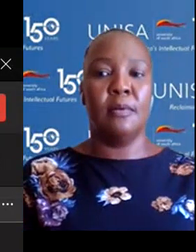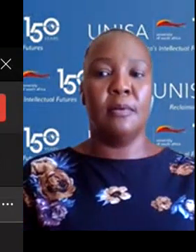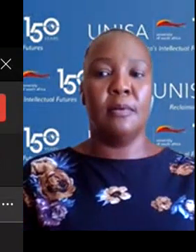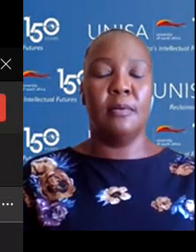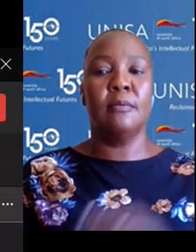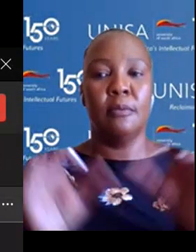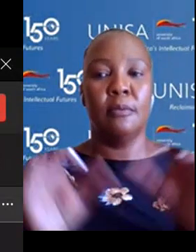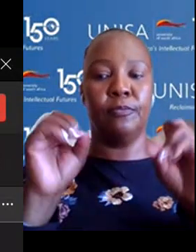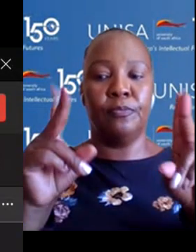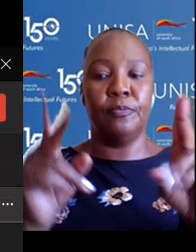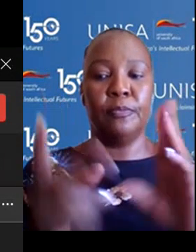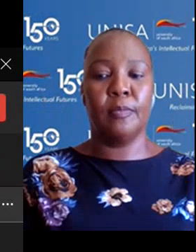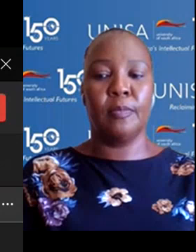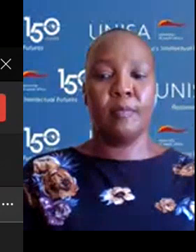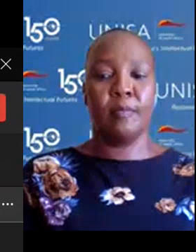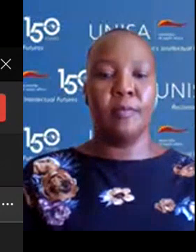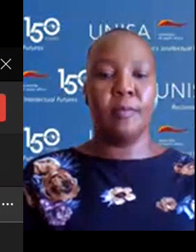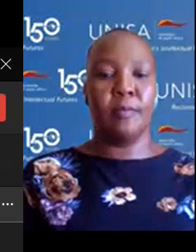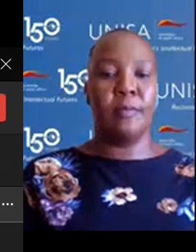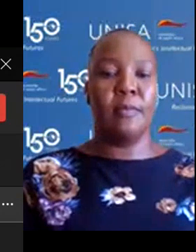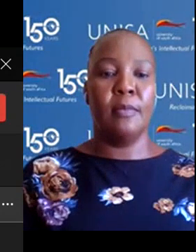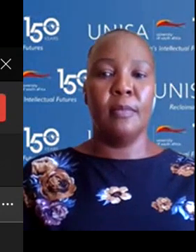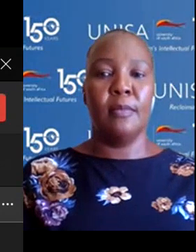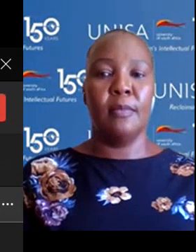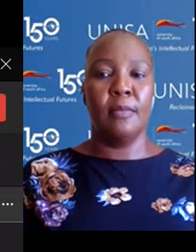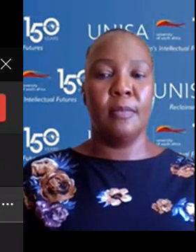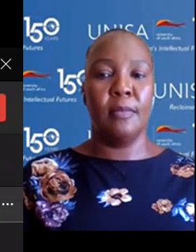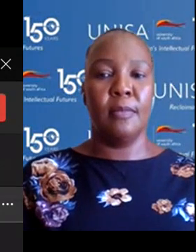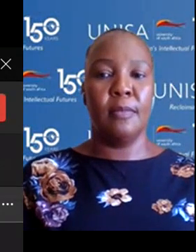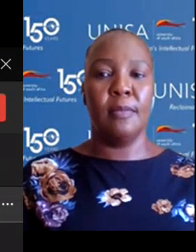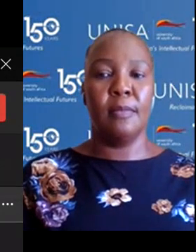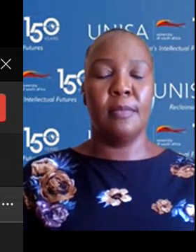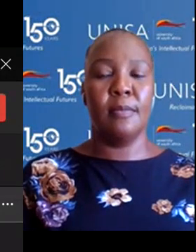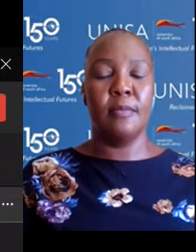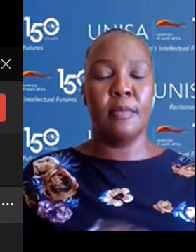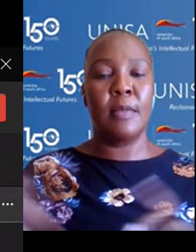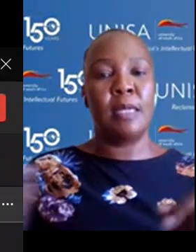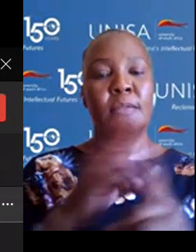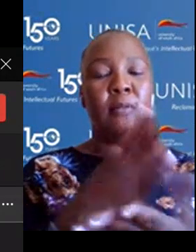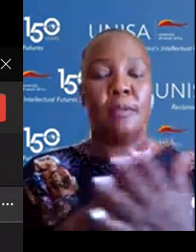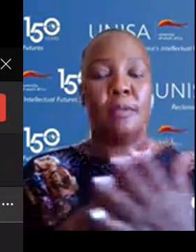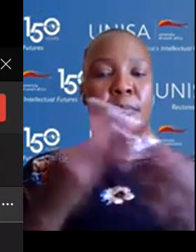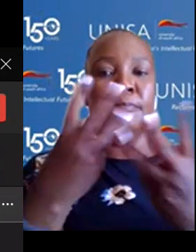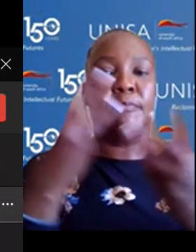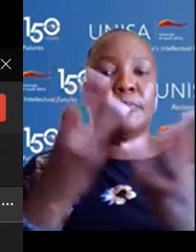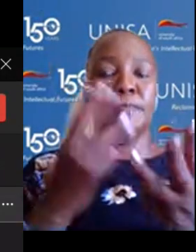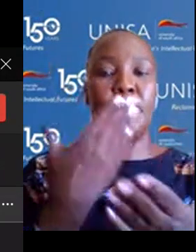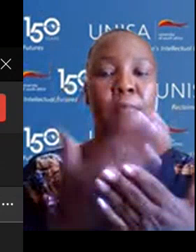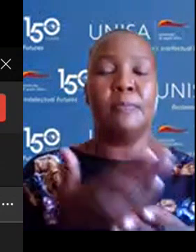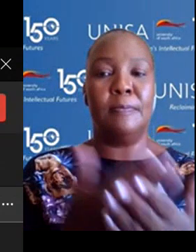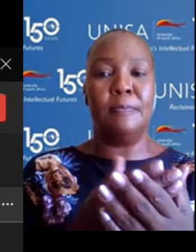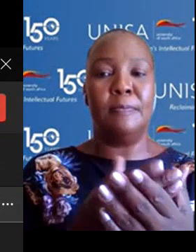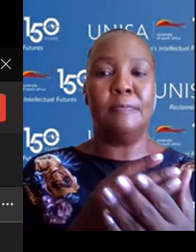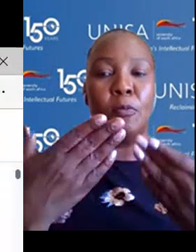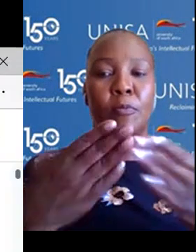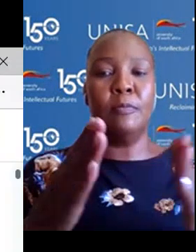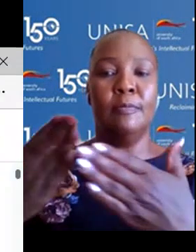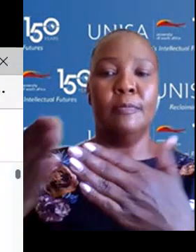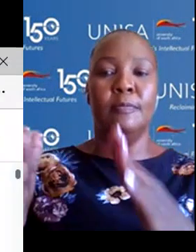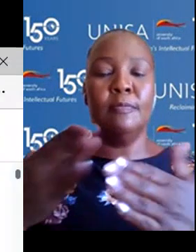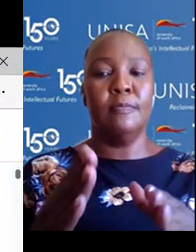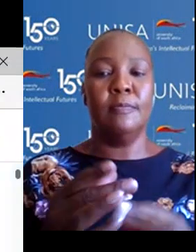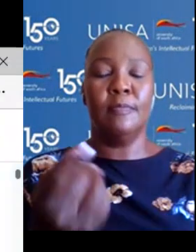Okay, fabulous. Thanks, Richard. All right, guys. Yes, I see some guys are open. They've managed to get it going. And sorry if I'm a little